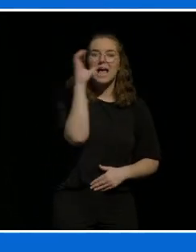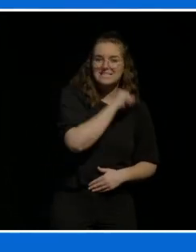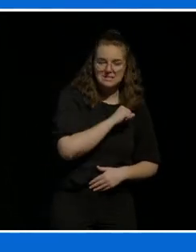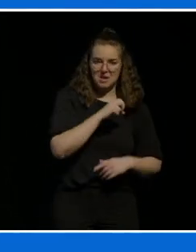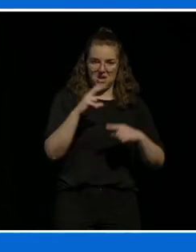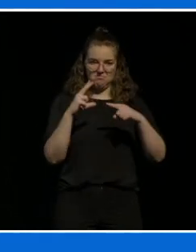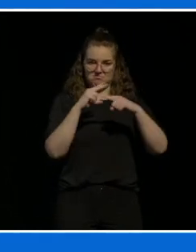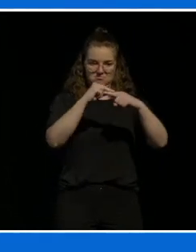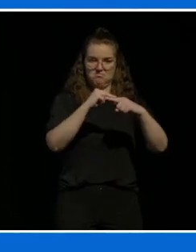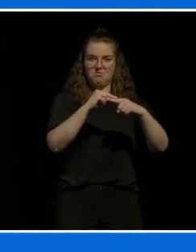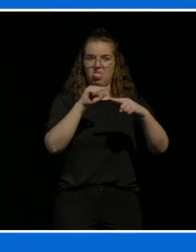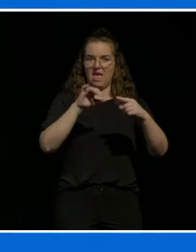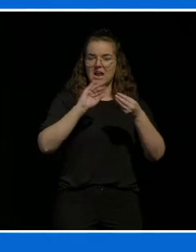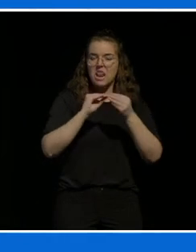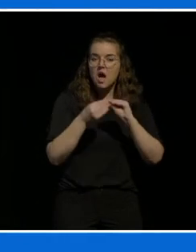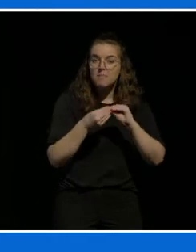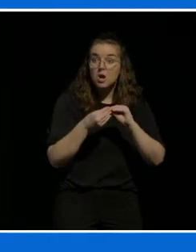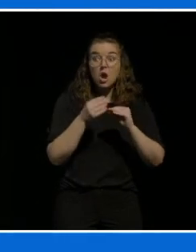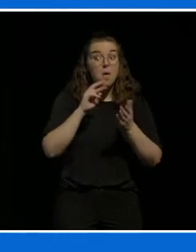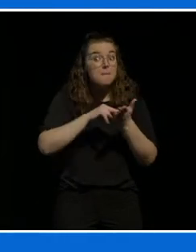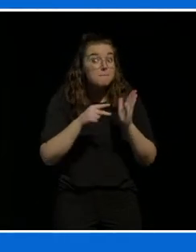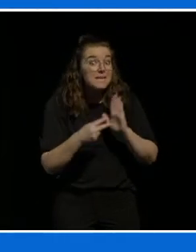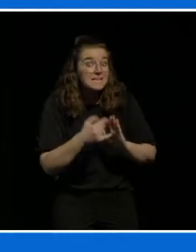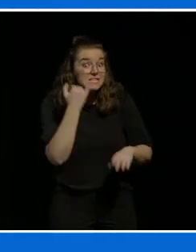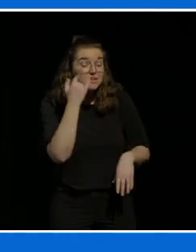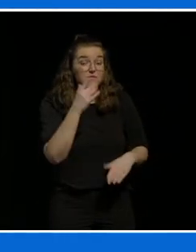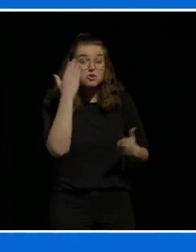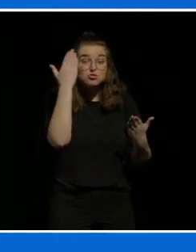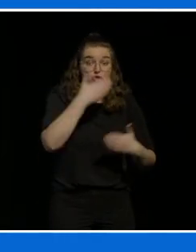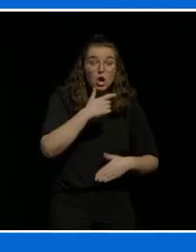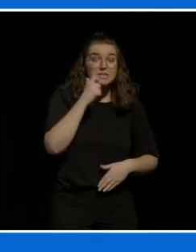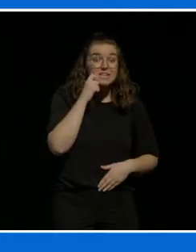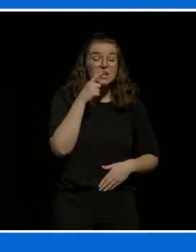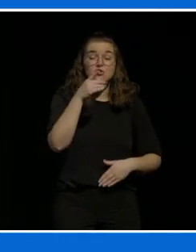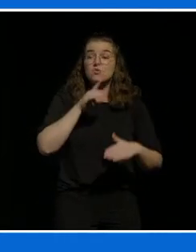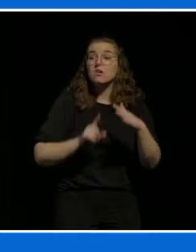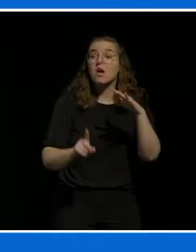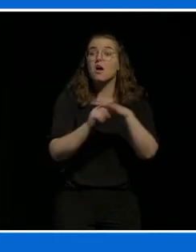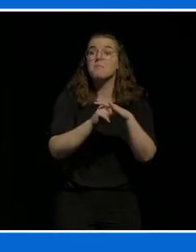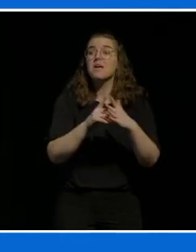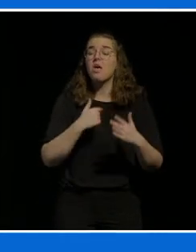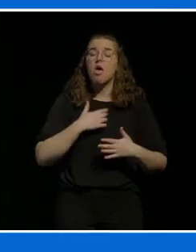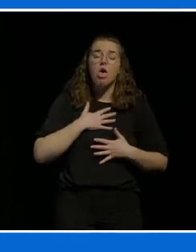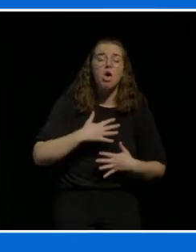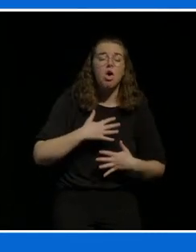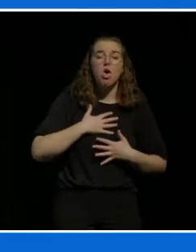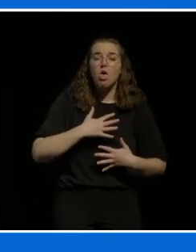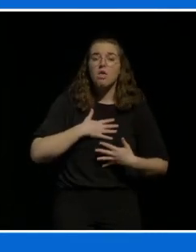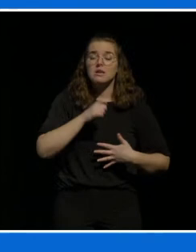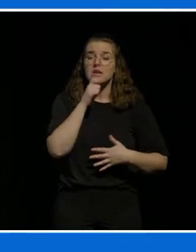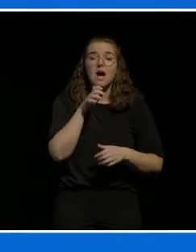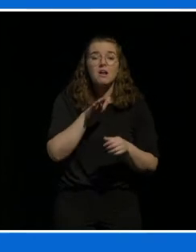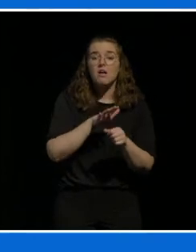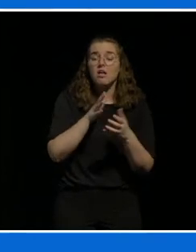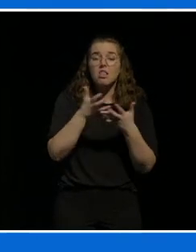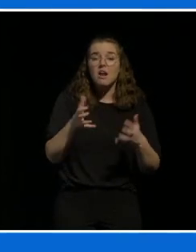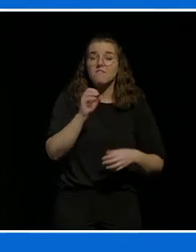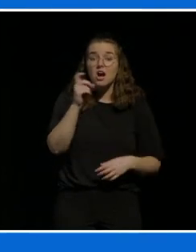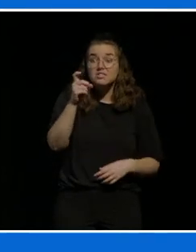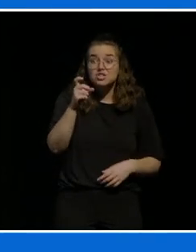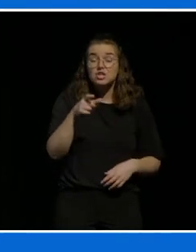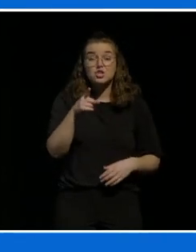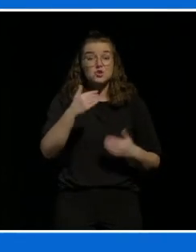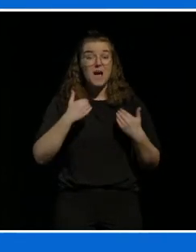device. Meaning that if you have darker skin and you come in and you're short of breath and you actually don't have much oxygen, you have a higher likelihood, a